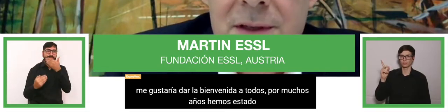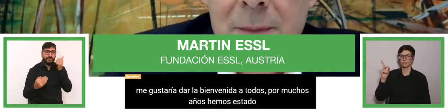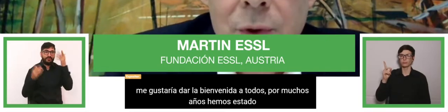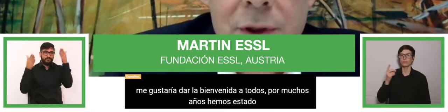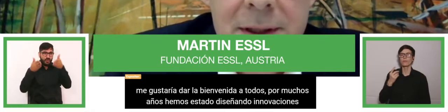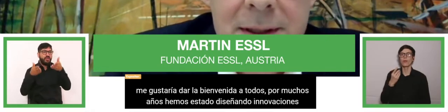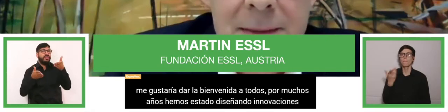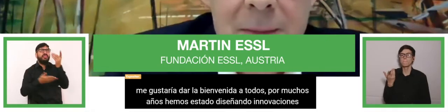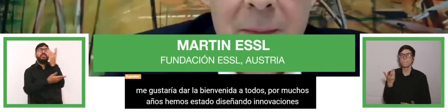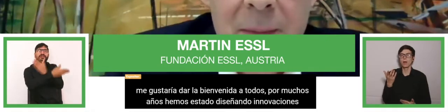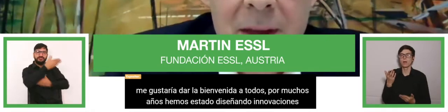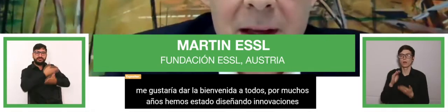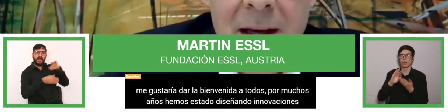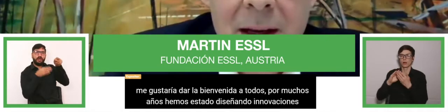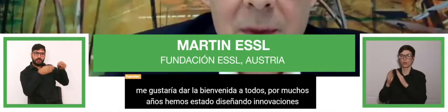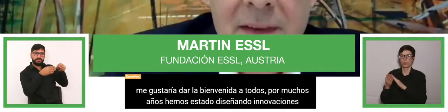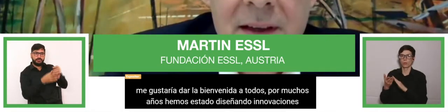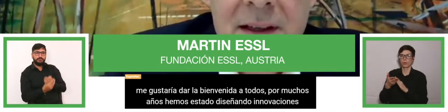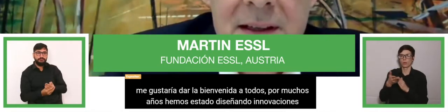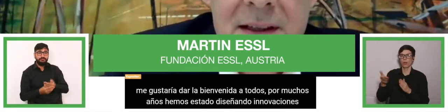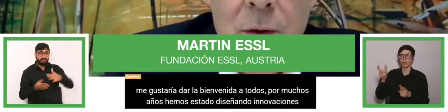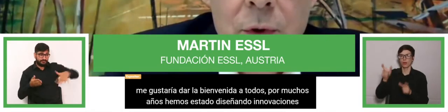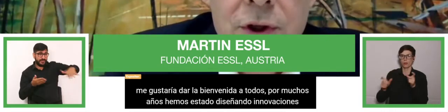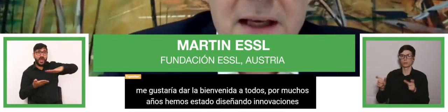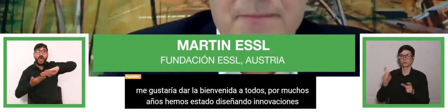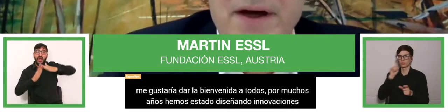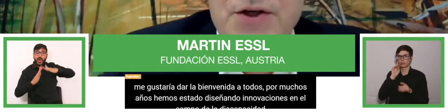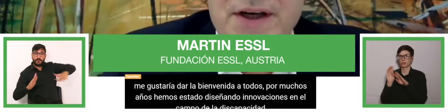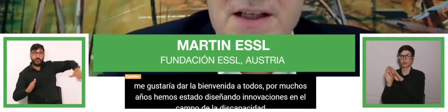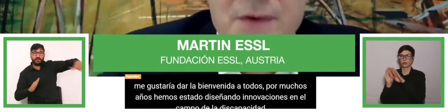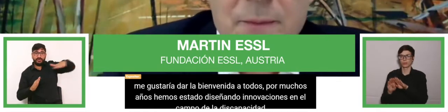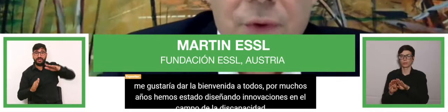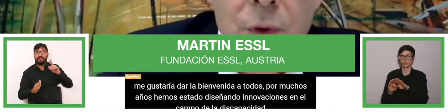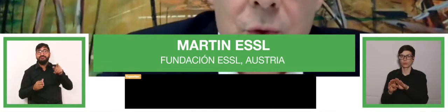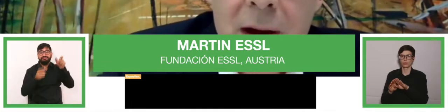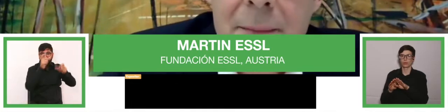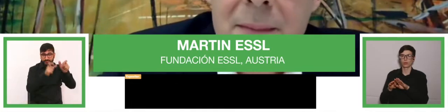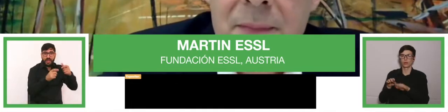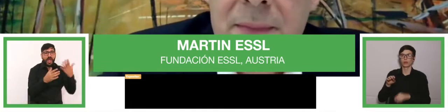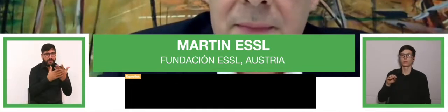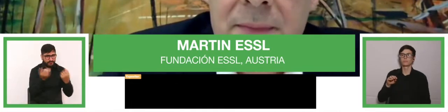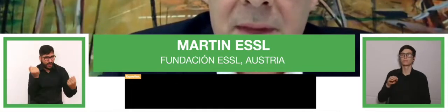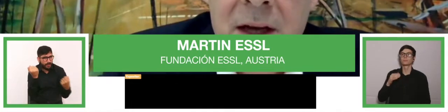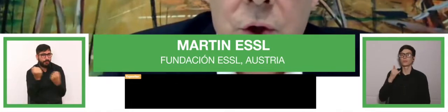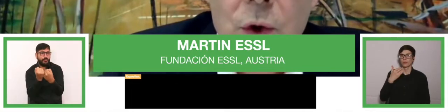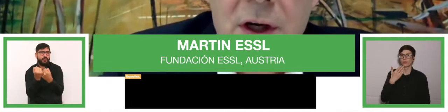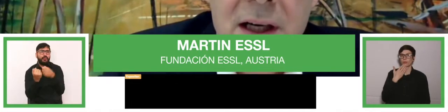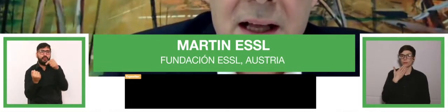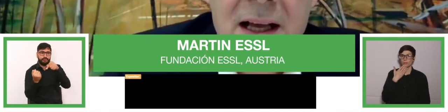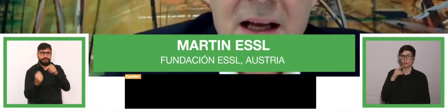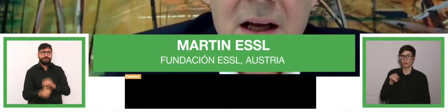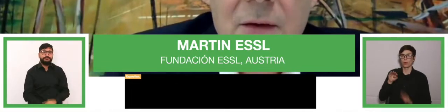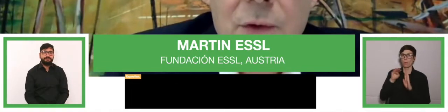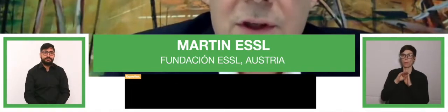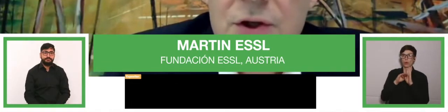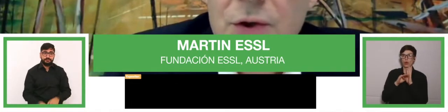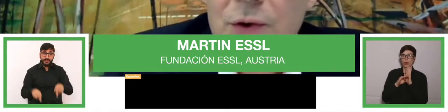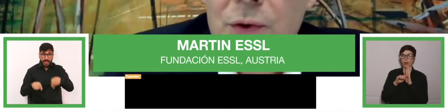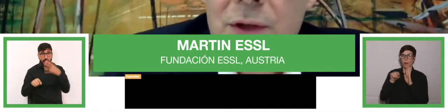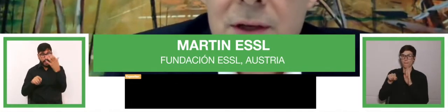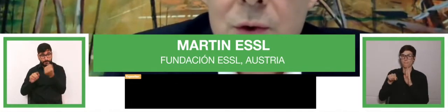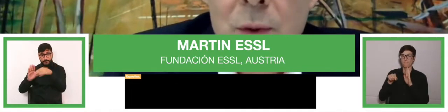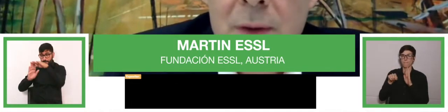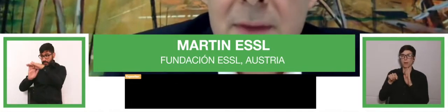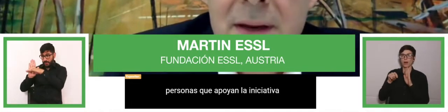of supporters. And with the Zero Project Impact Transfer Program, Ashoka,